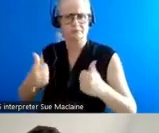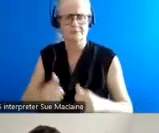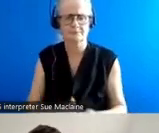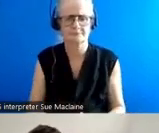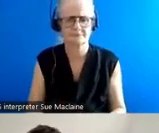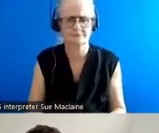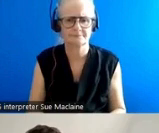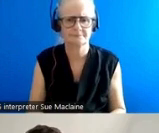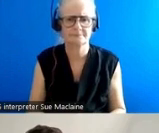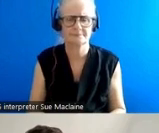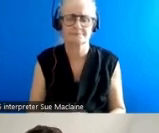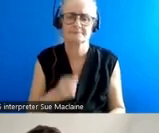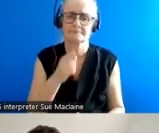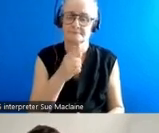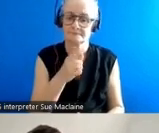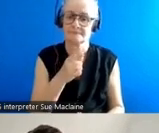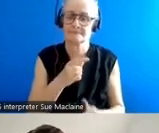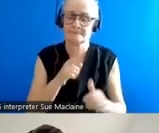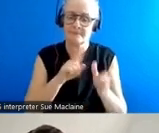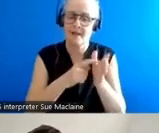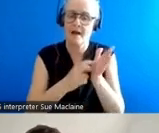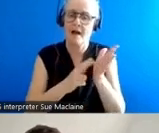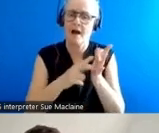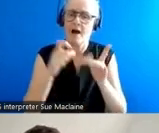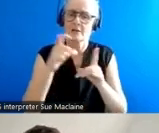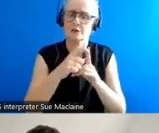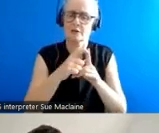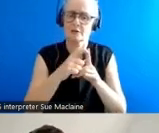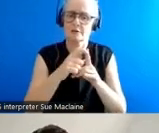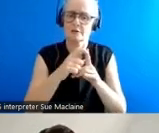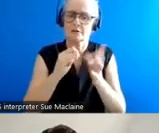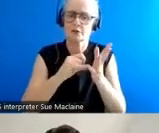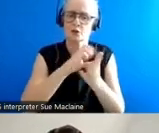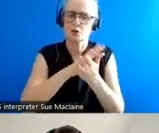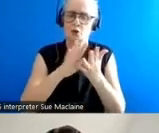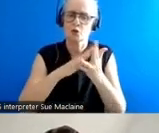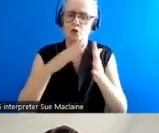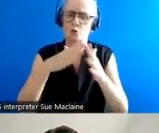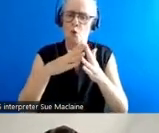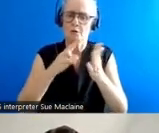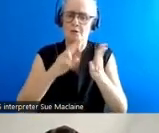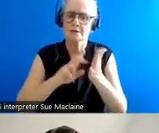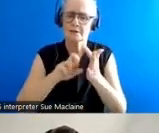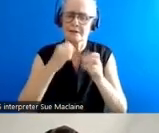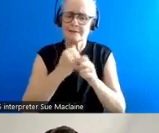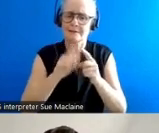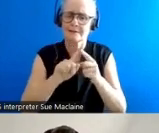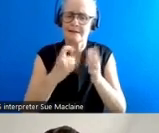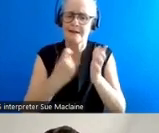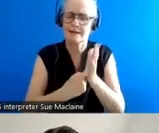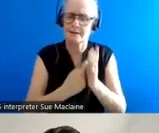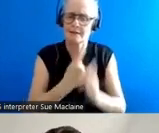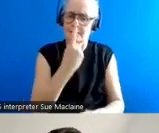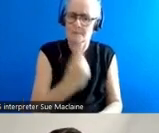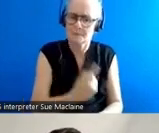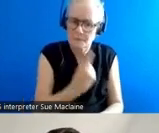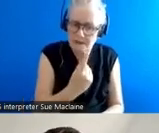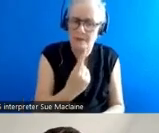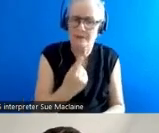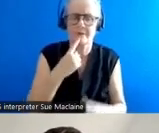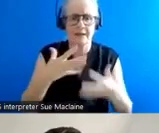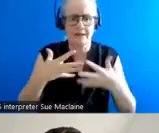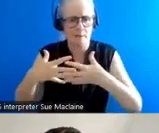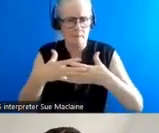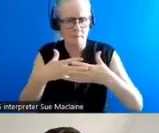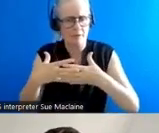is probably a state in a federal rather than a devolved arrangement, clearly, another example of an international figure with